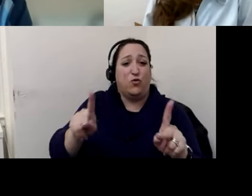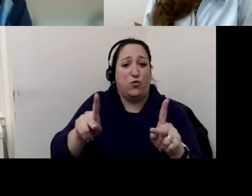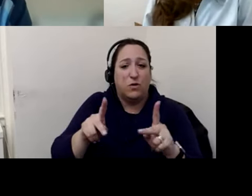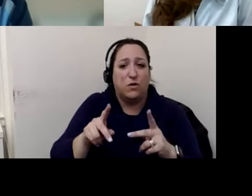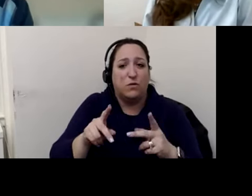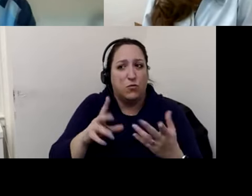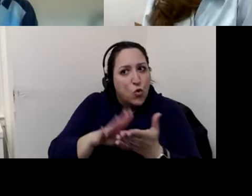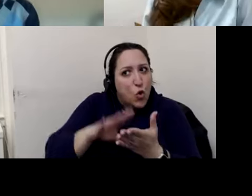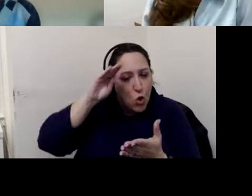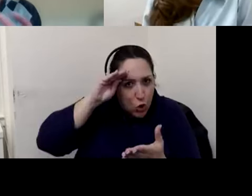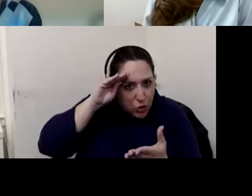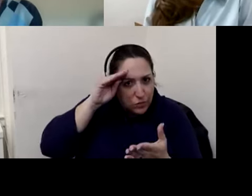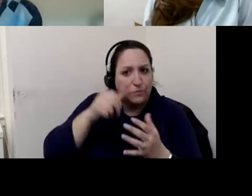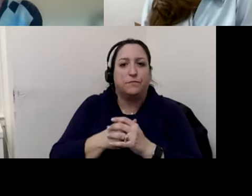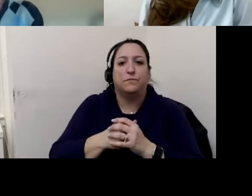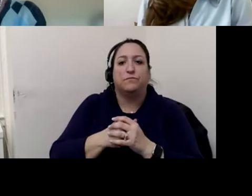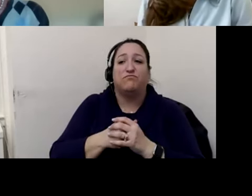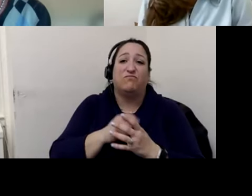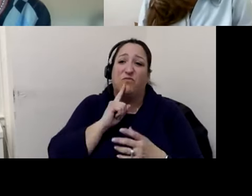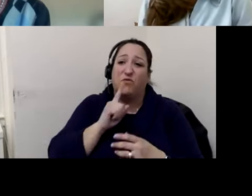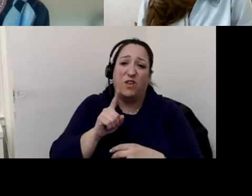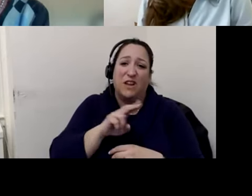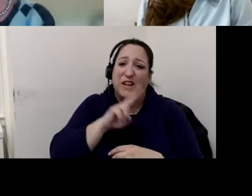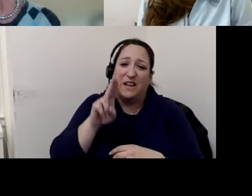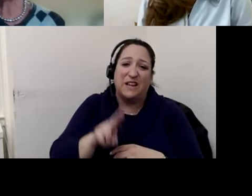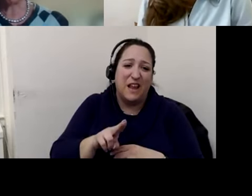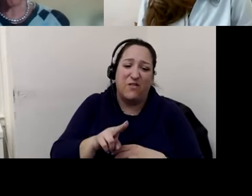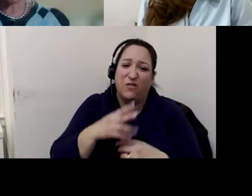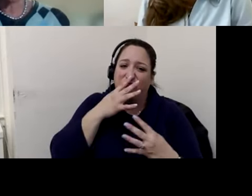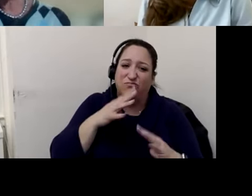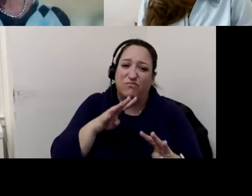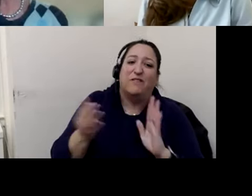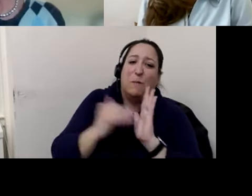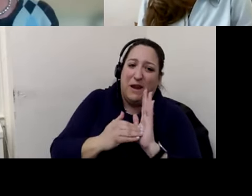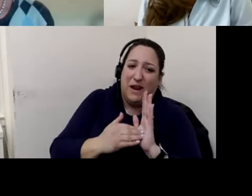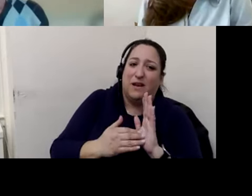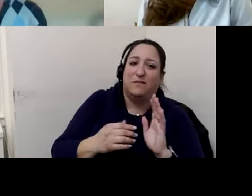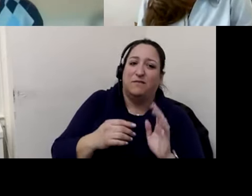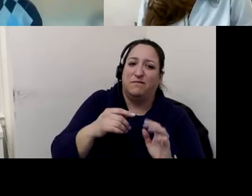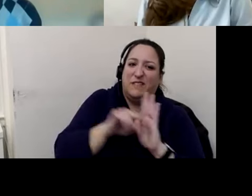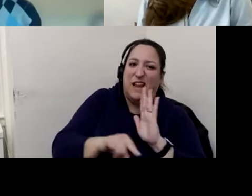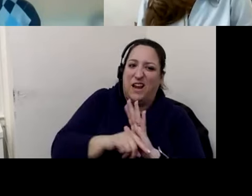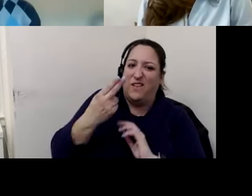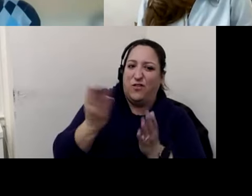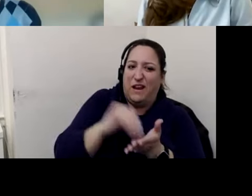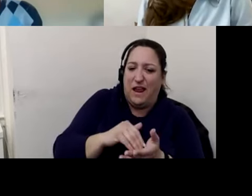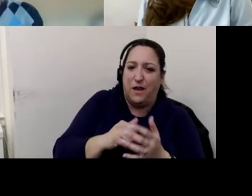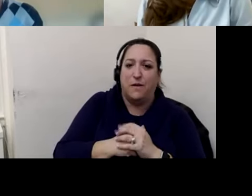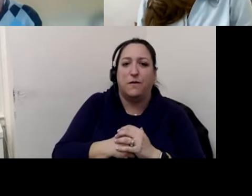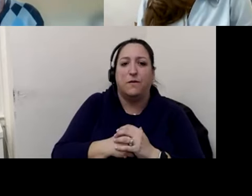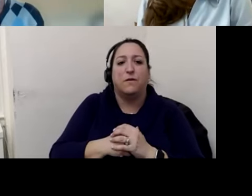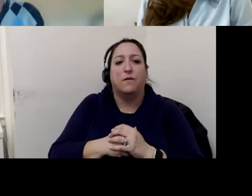to learn, and we can never repeat the negative history at Willowbrook. As Ronnie